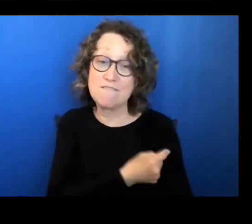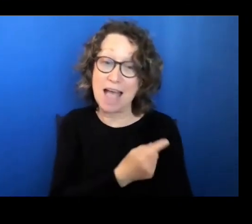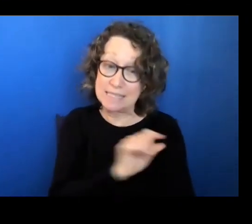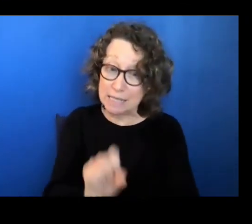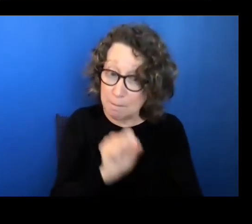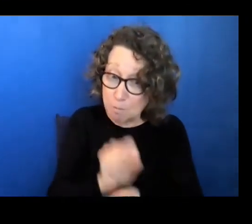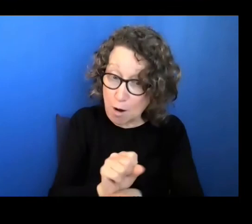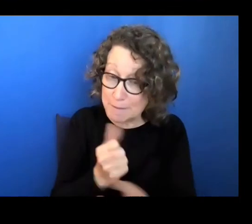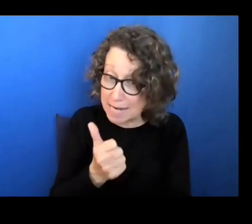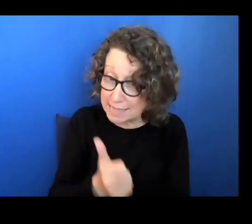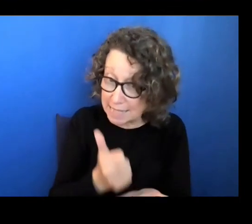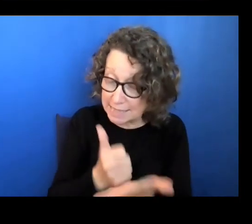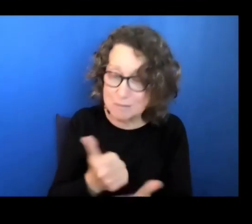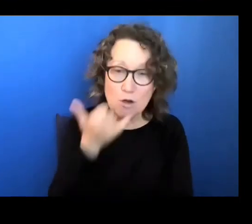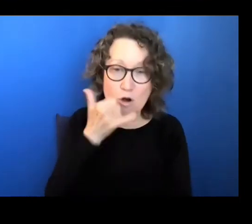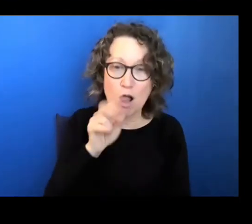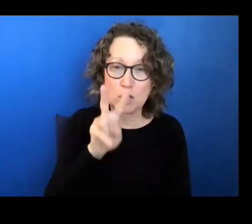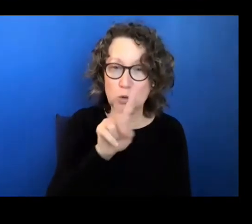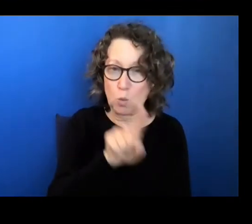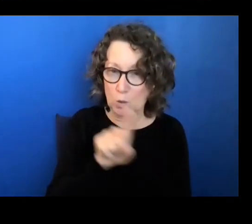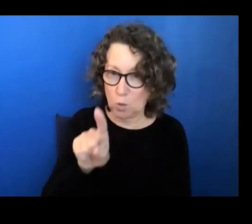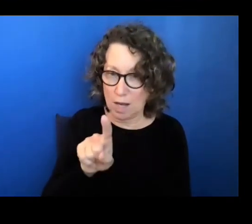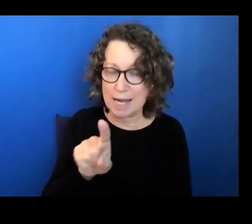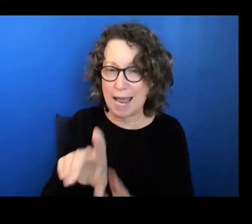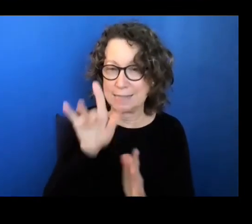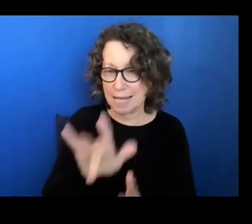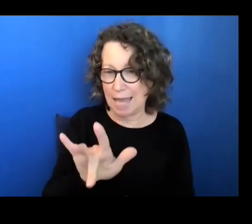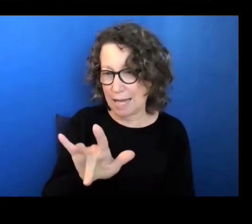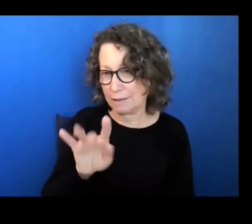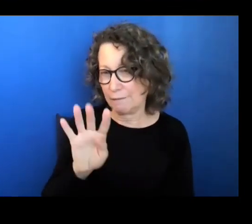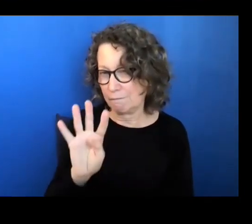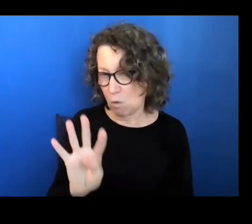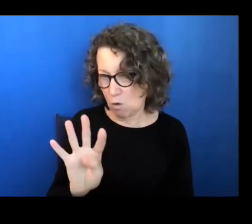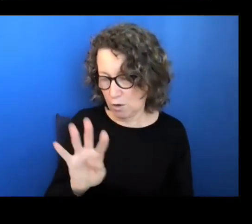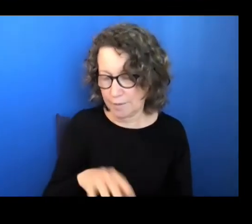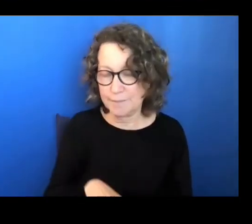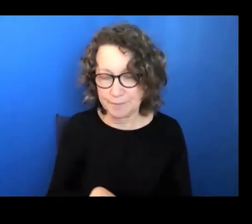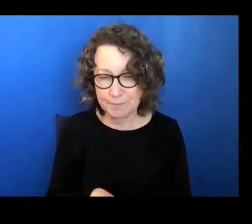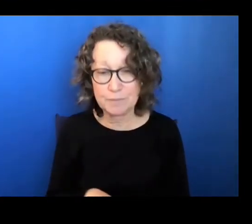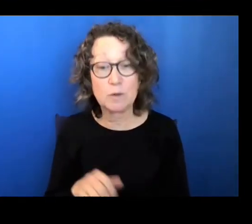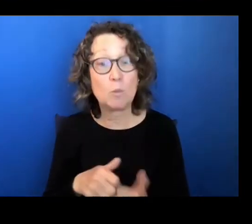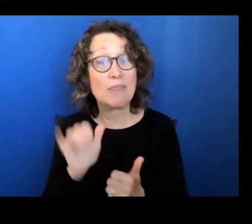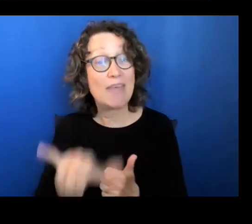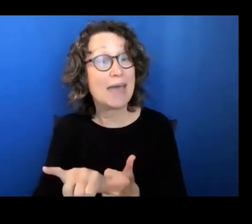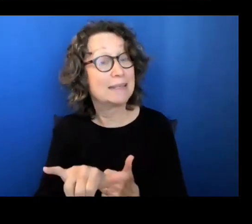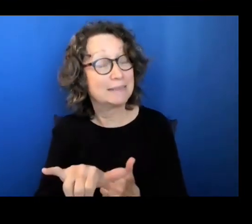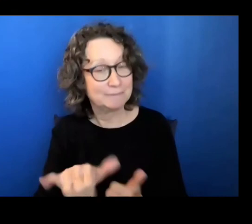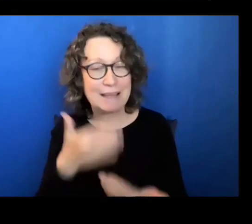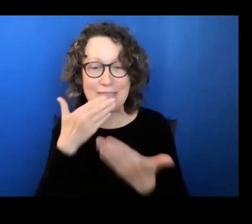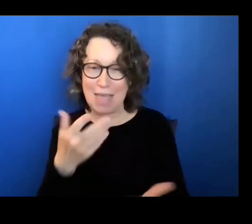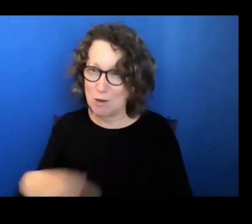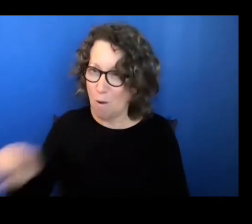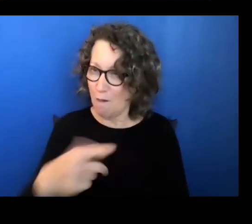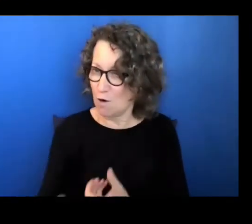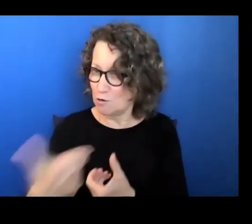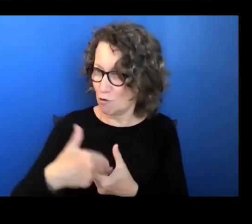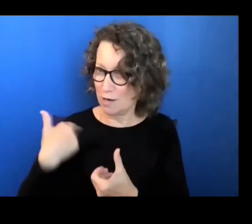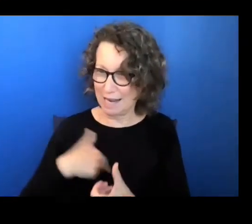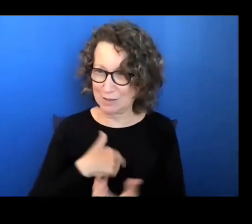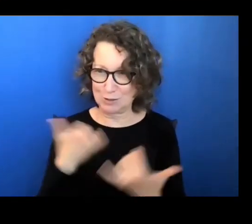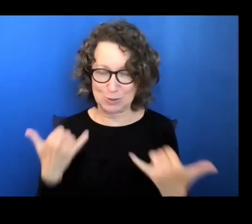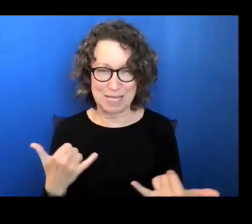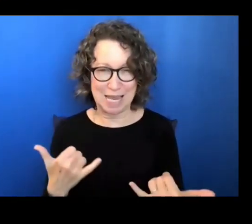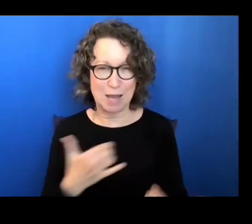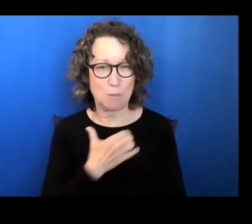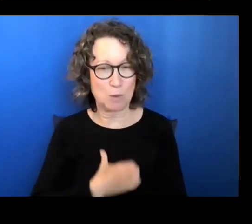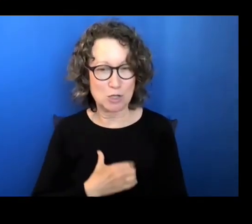vaccine appointment assistance, call 211 and select option 4. And with that, we thank everyone for joining us today, and we